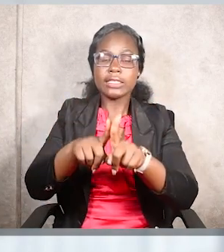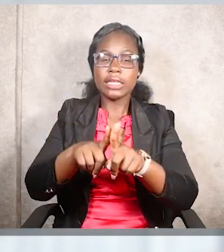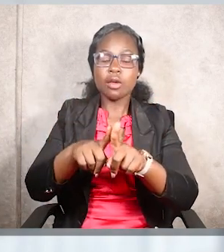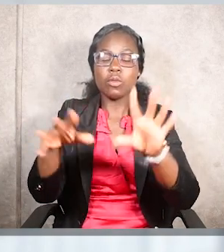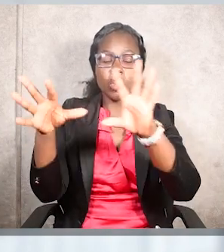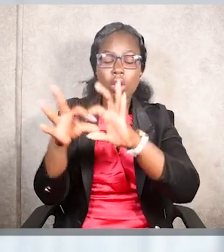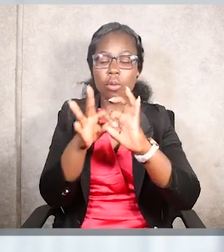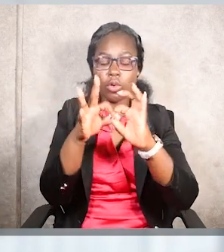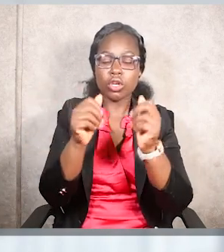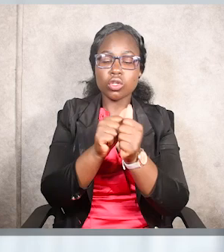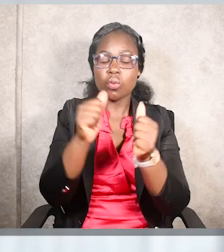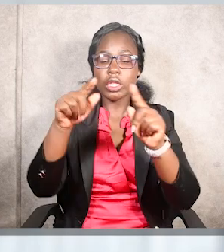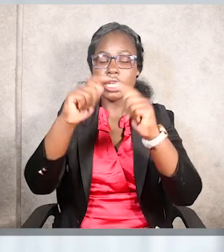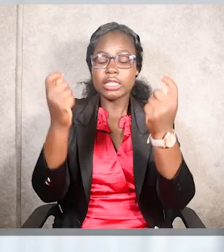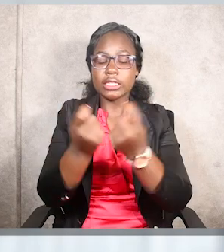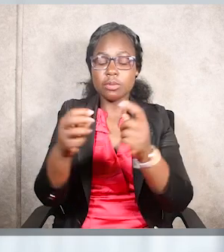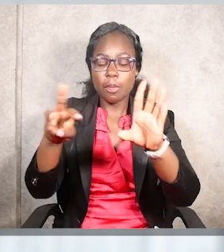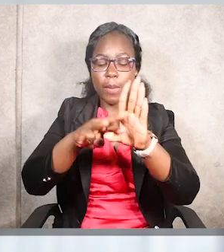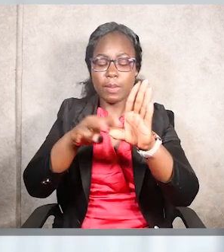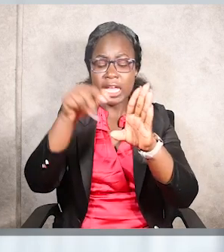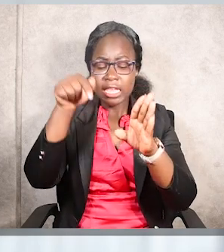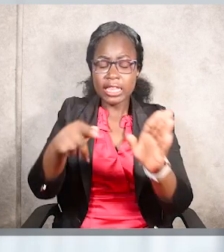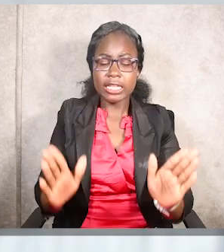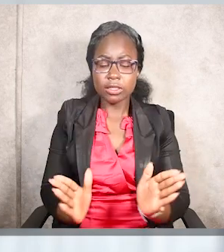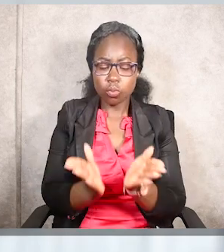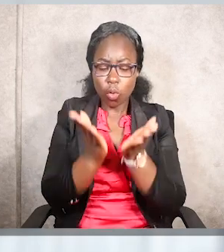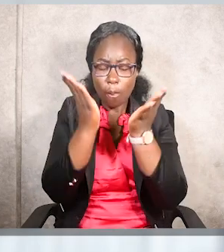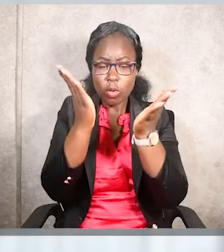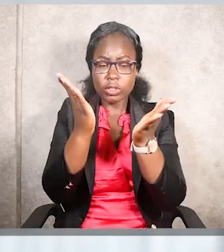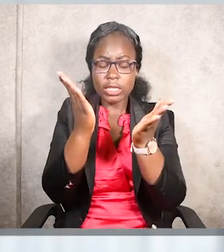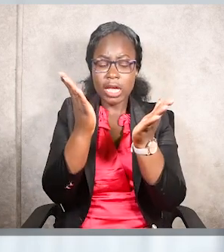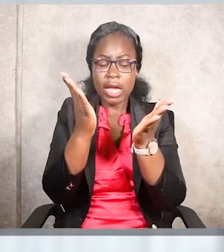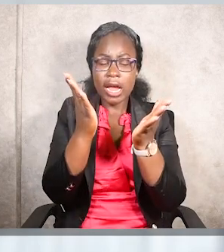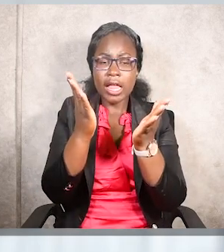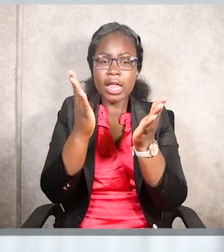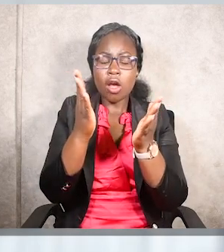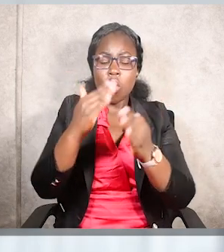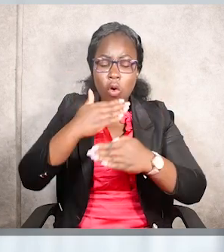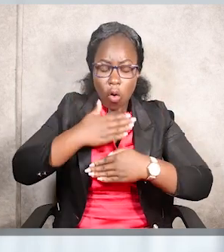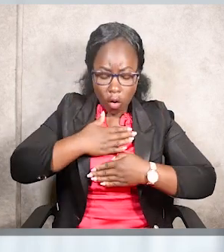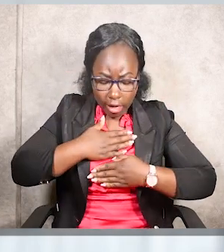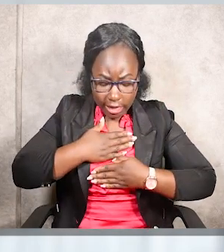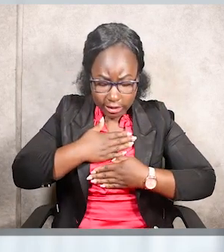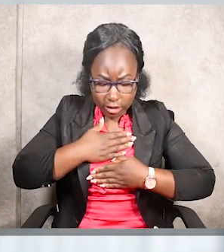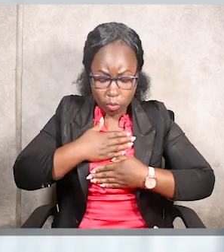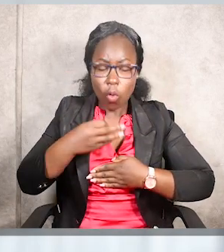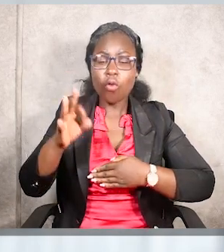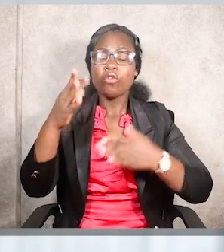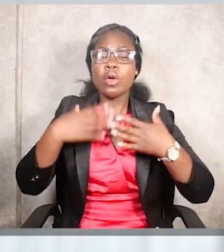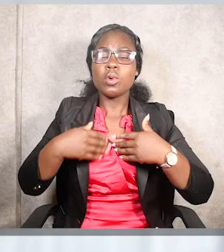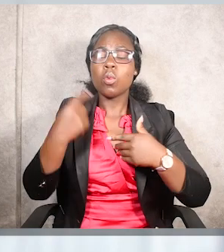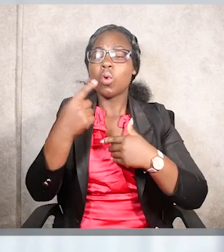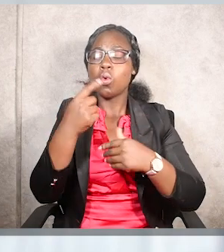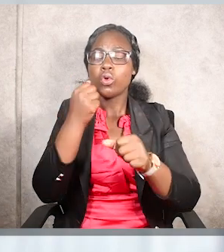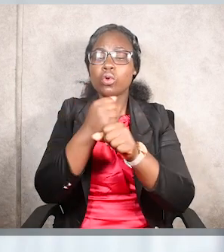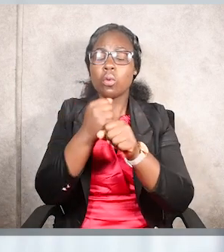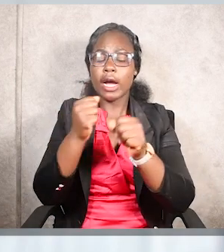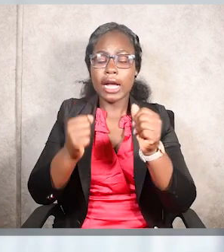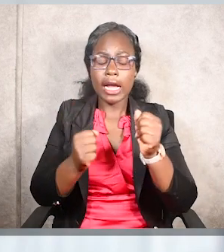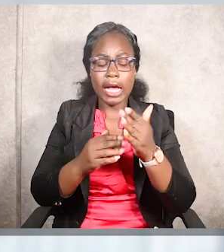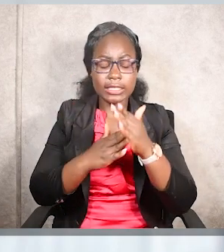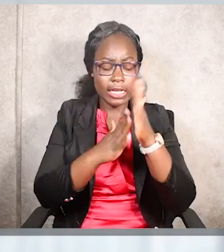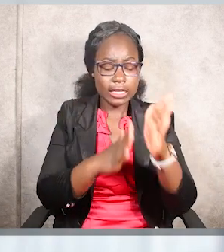members. This promotes a sense of ownership by the people you're working with as a leader, and in